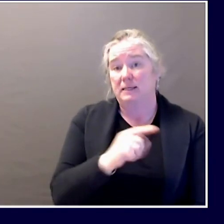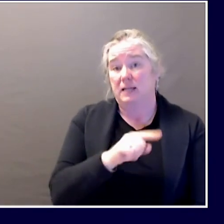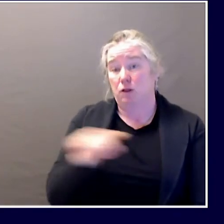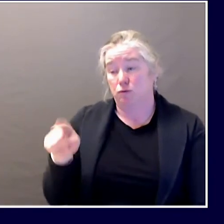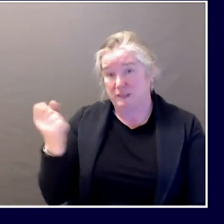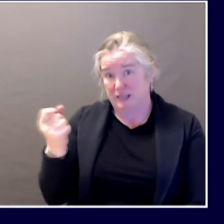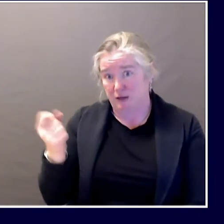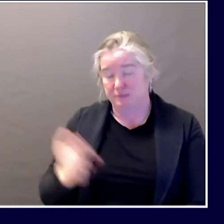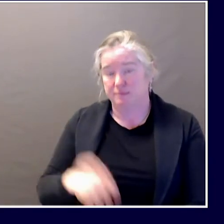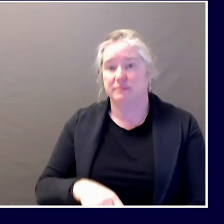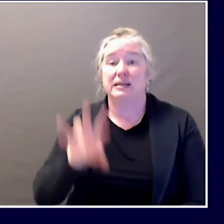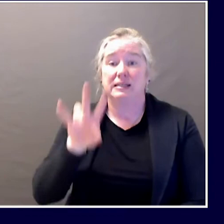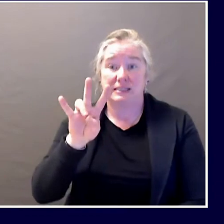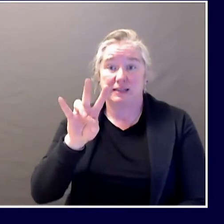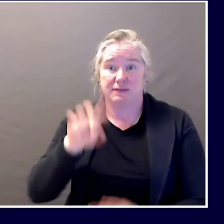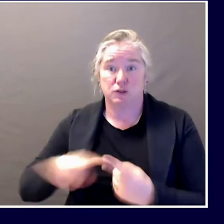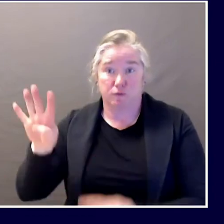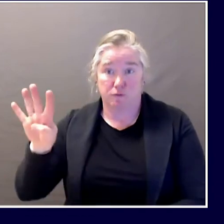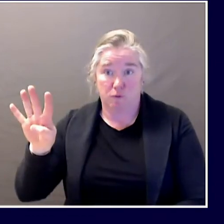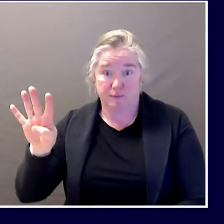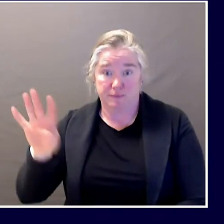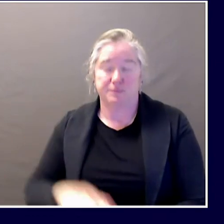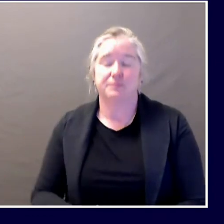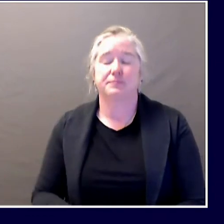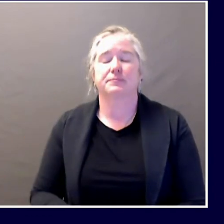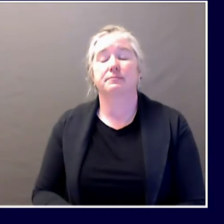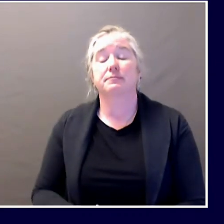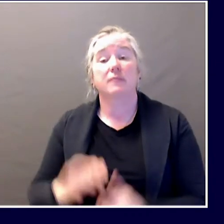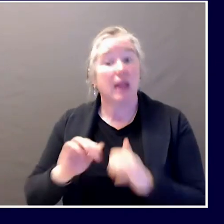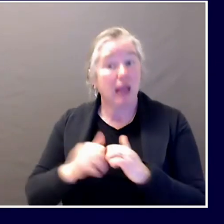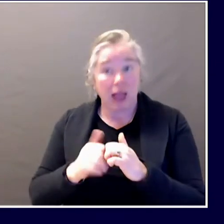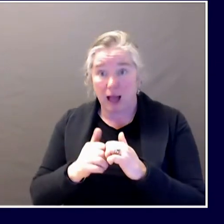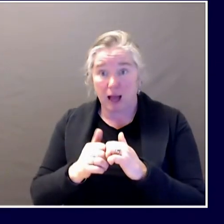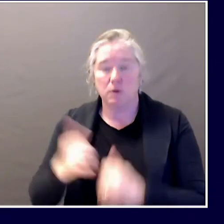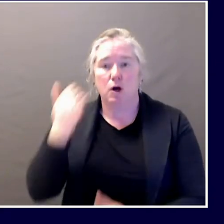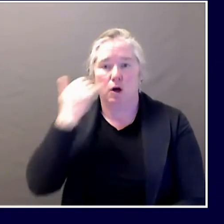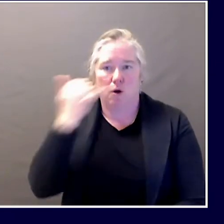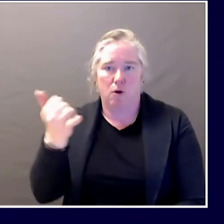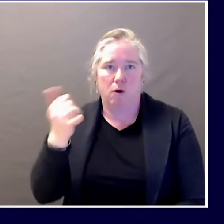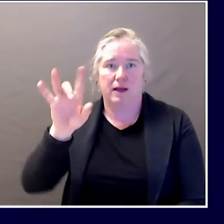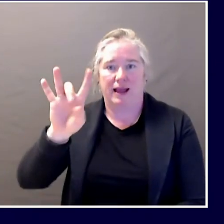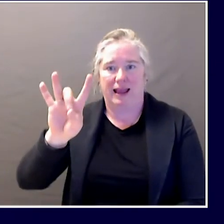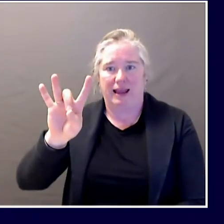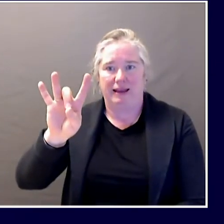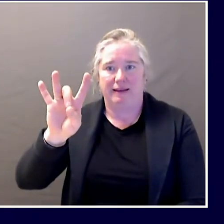hours before your vaccine appointment, you should call